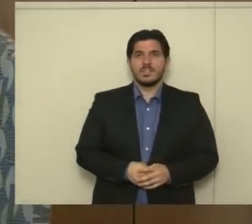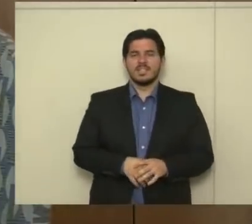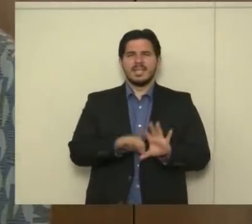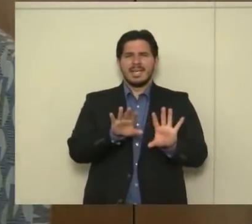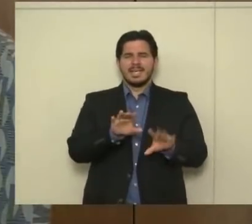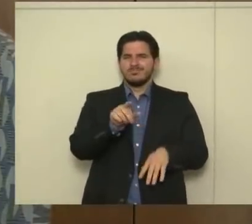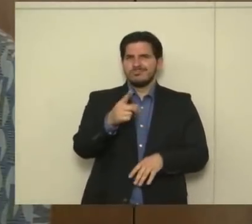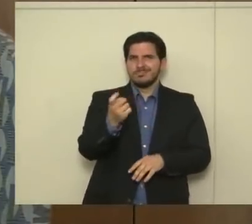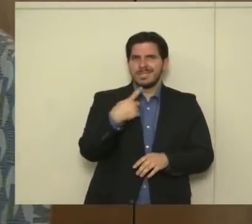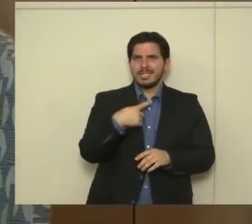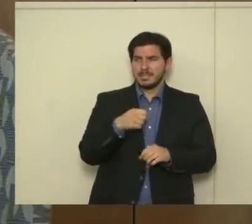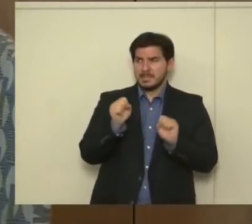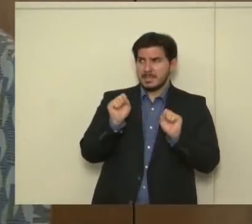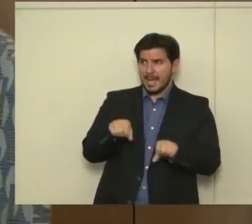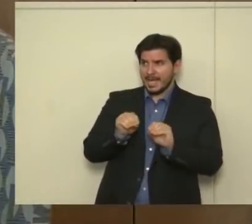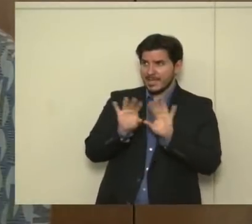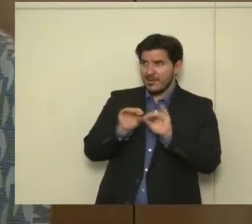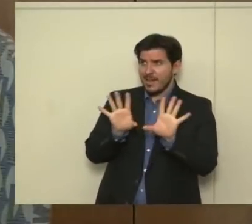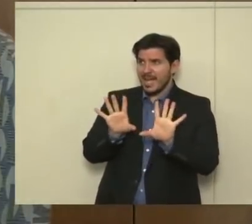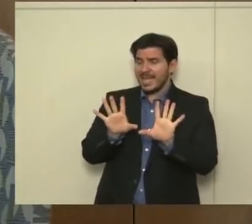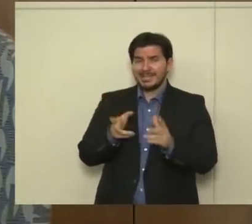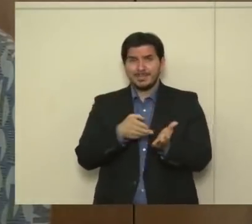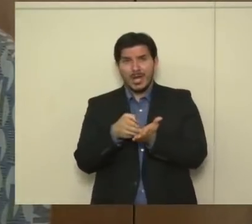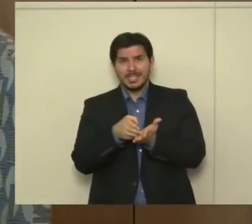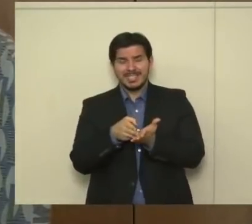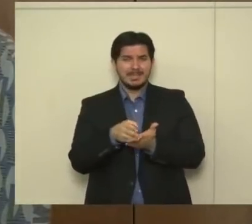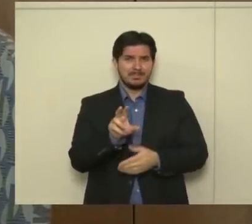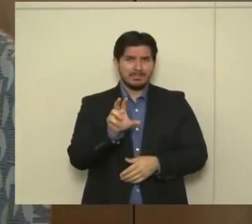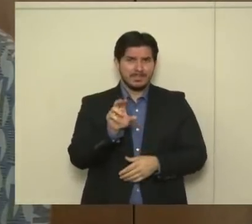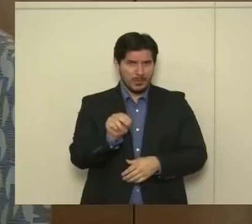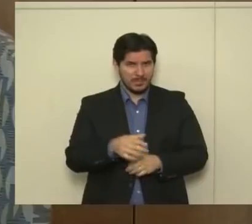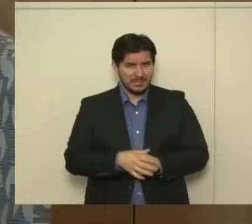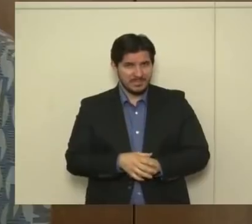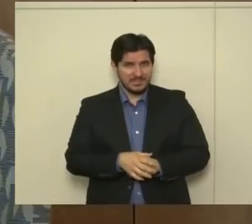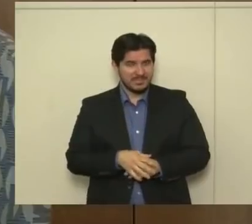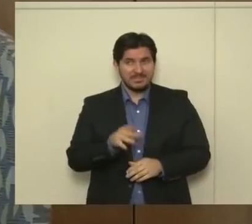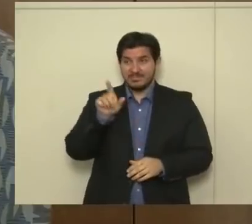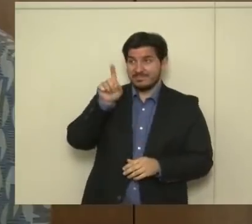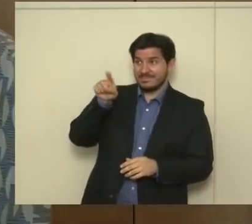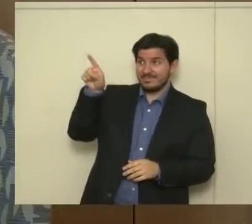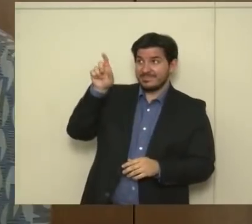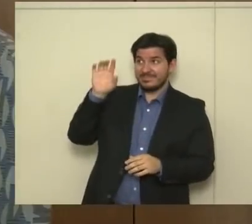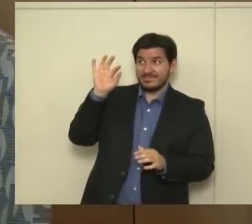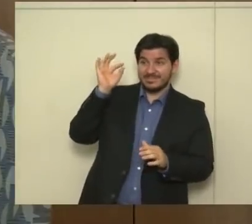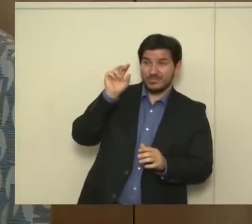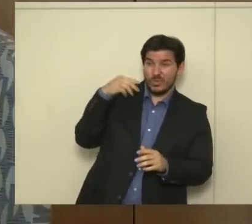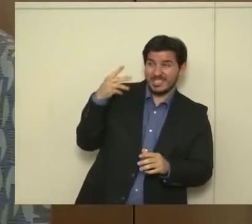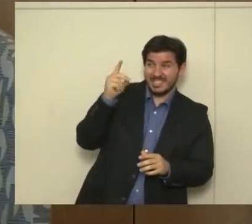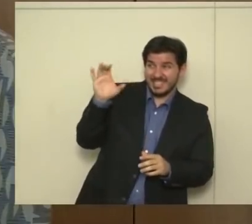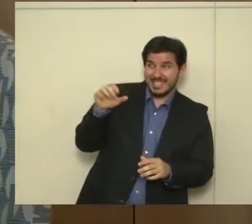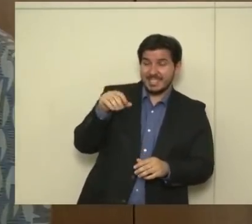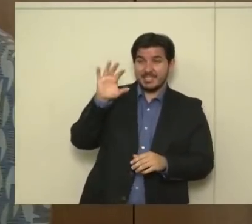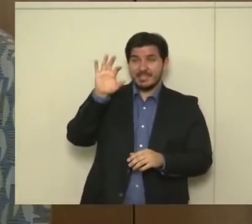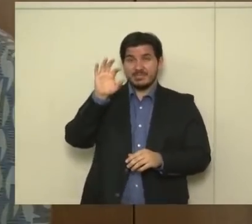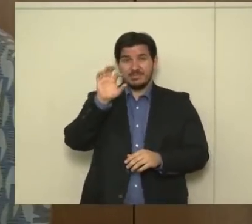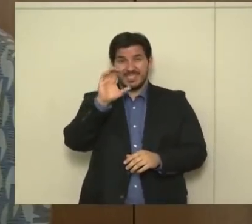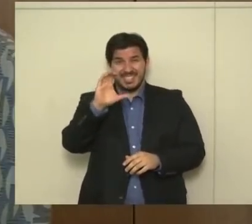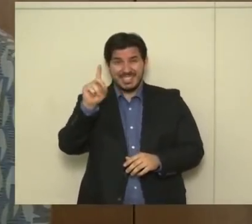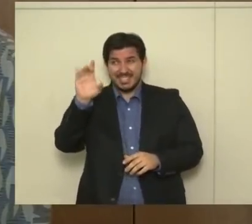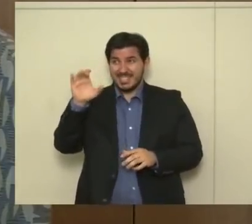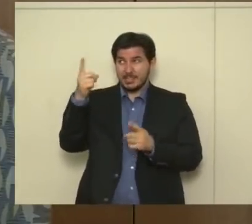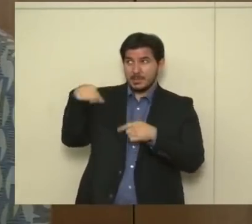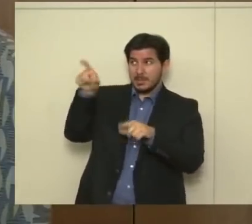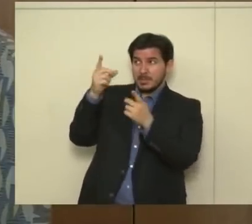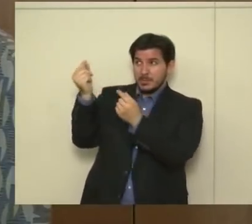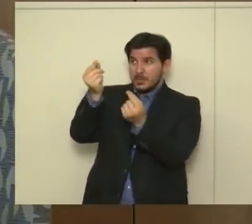going on with the CDC and the federal government except to say this. There is not a strategy, and I do not